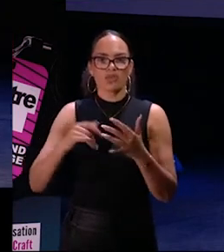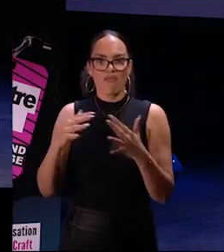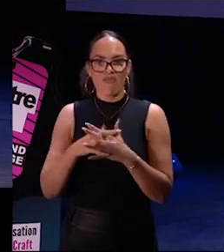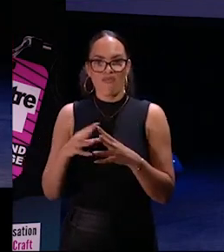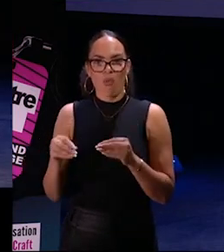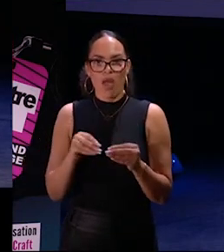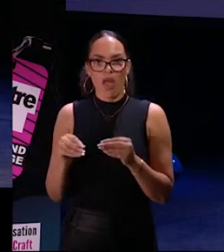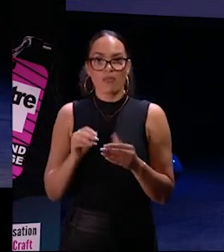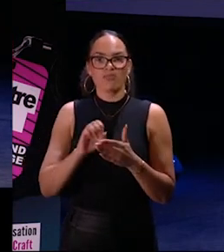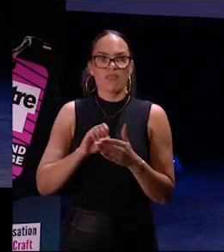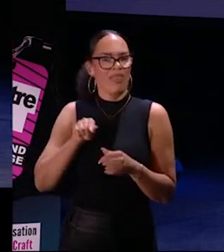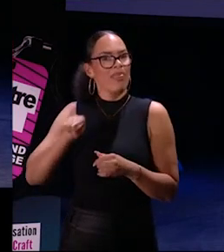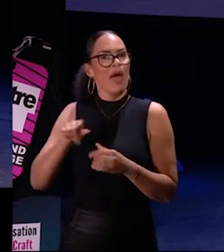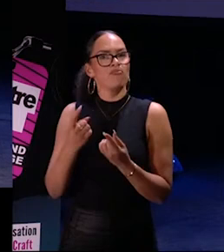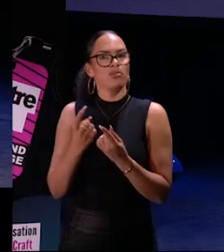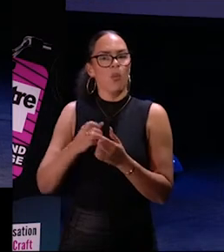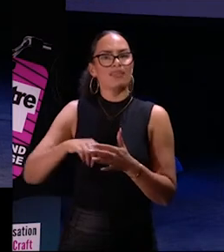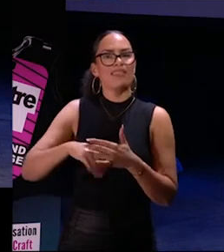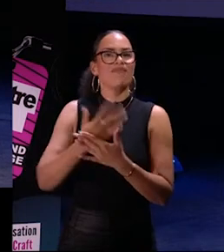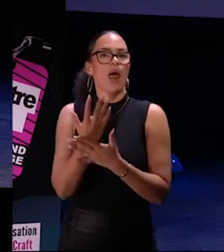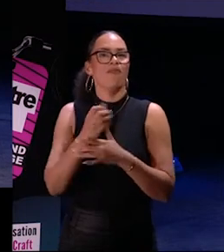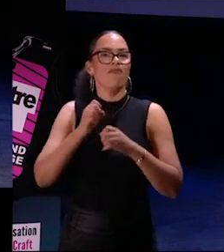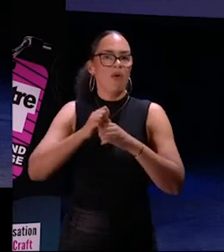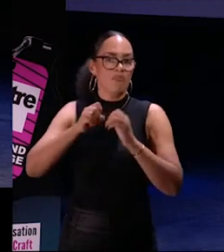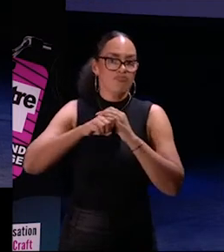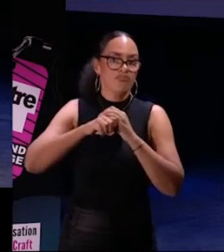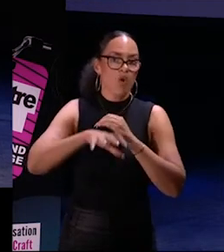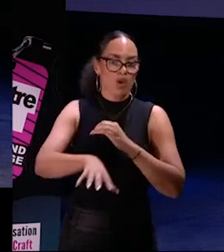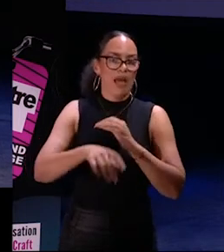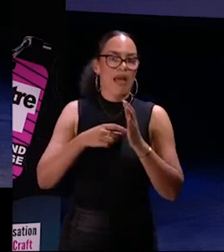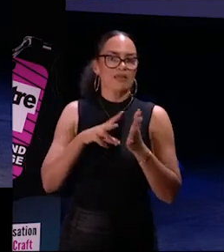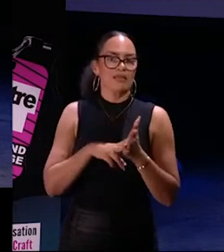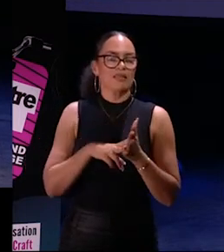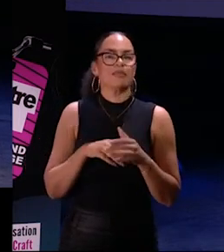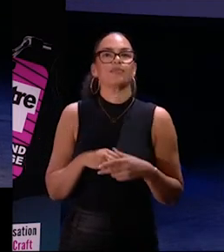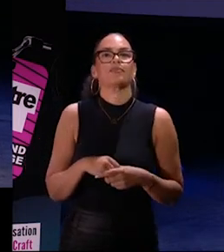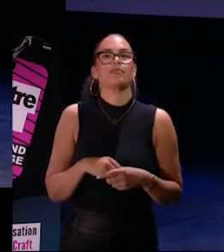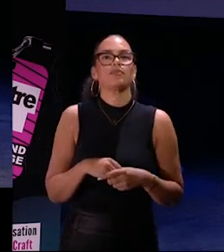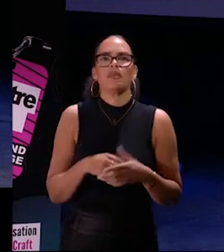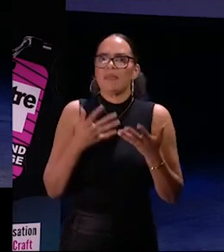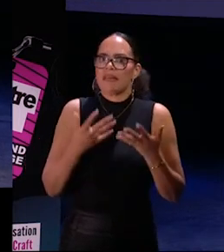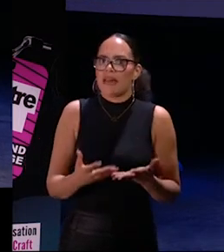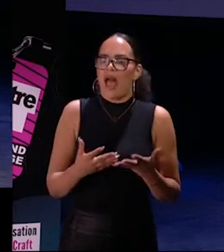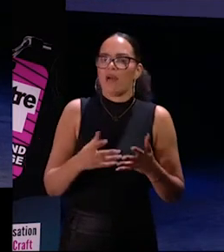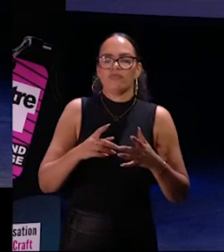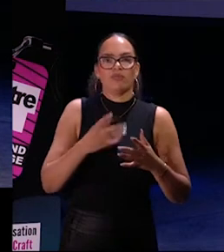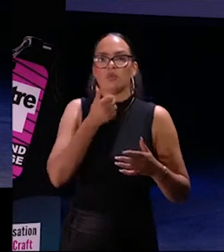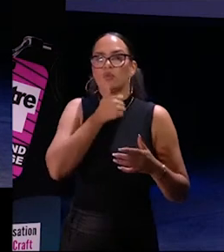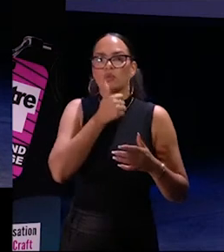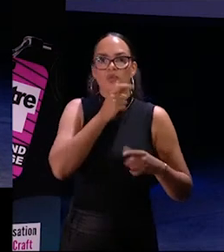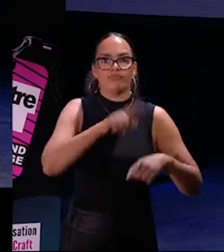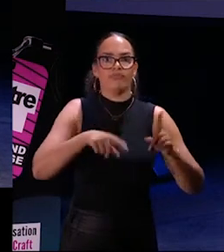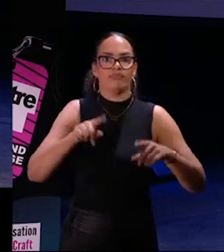product that was developed initially for broadcast, but we are now working on a lot of different projects in the creative industries, both